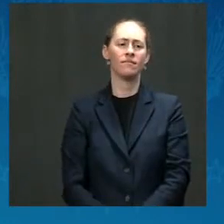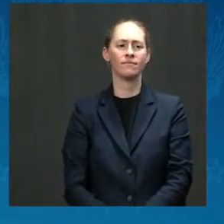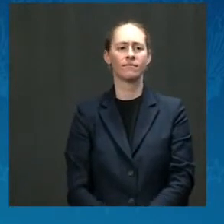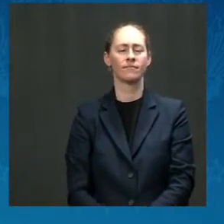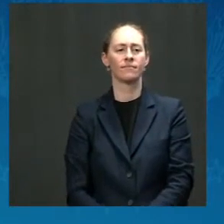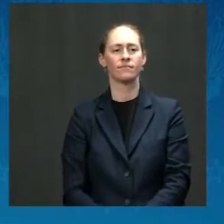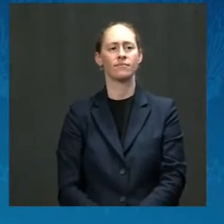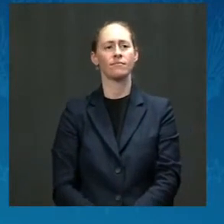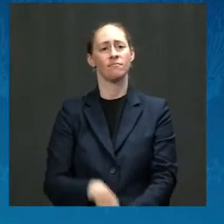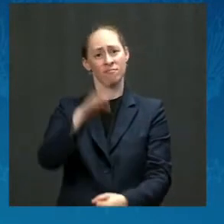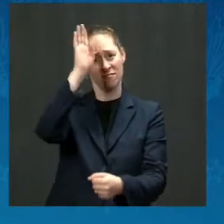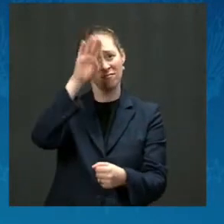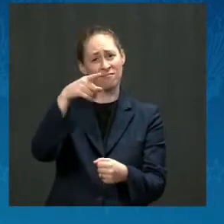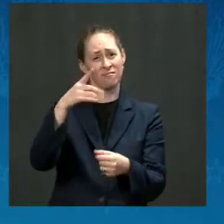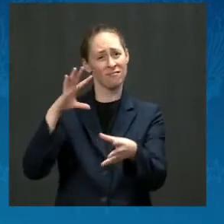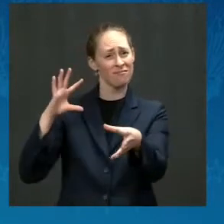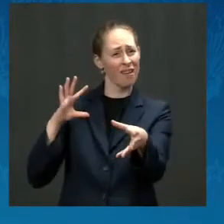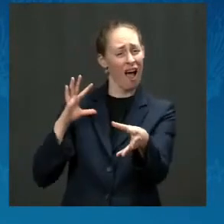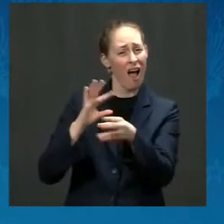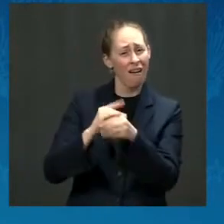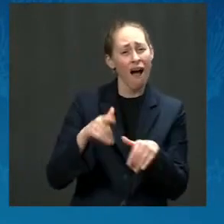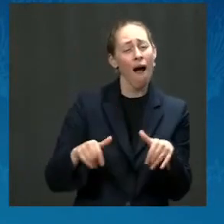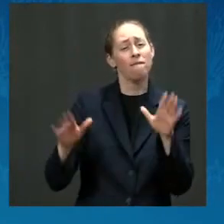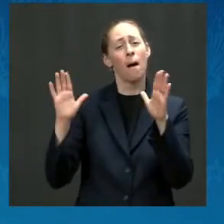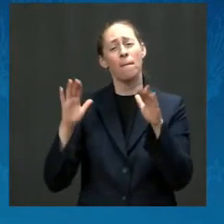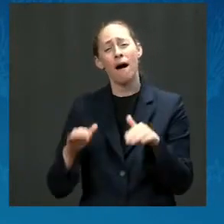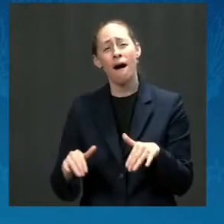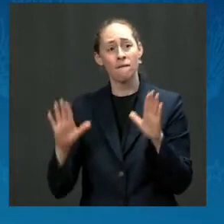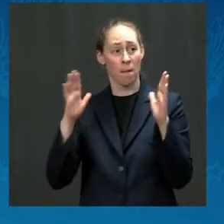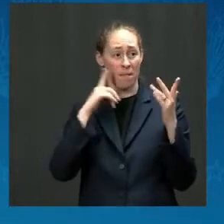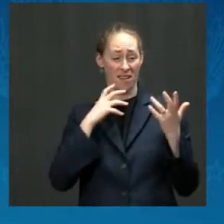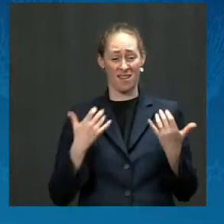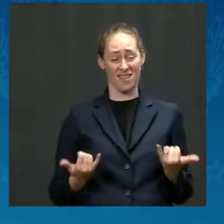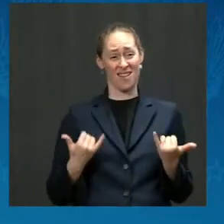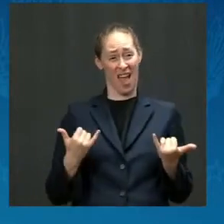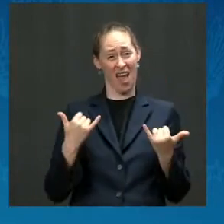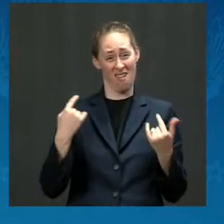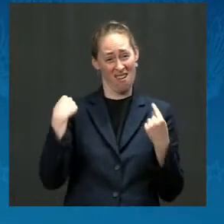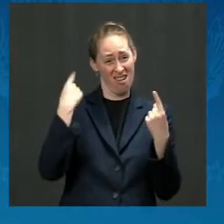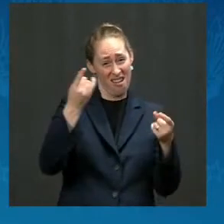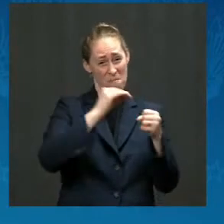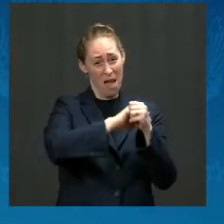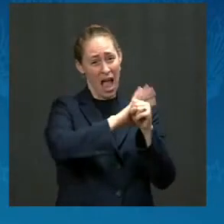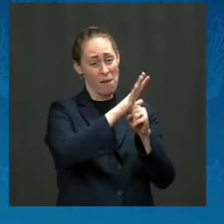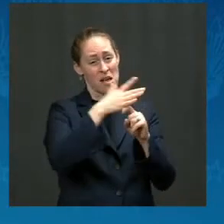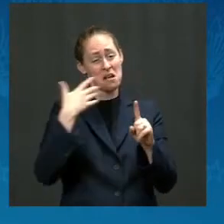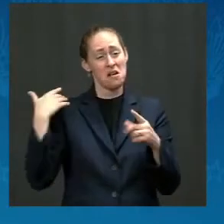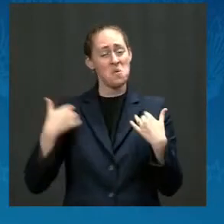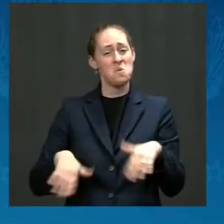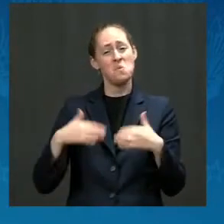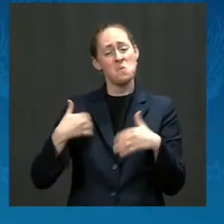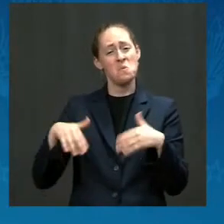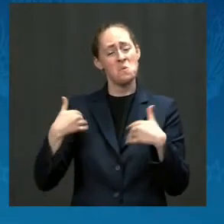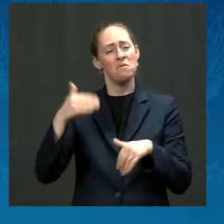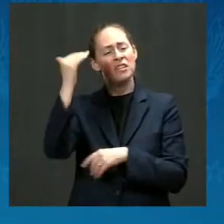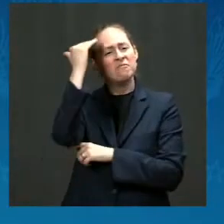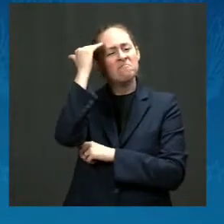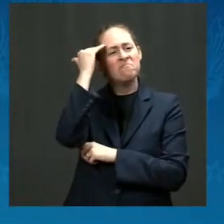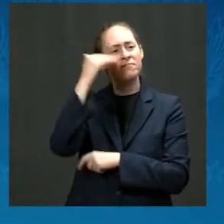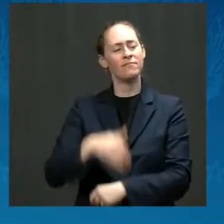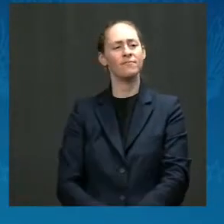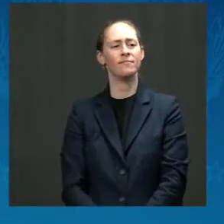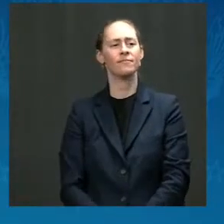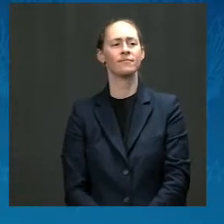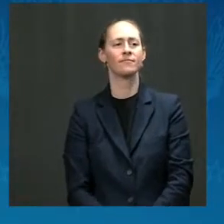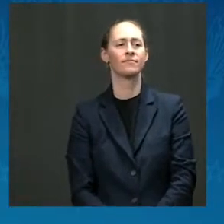sacrifice to do this work, and especially over this last year and a half. So on behalf of the President and